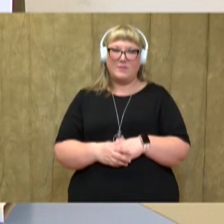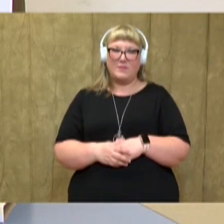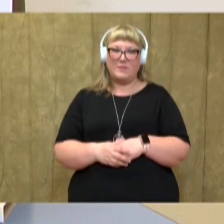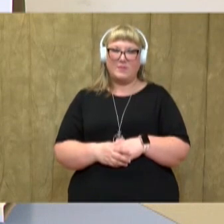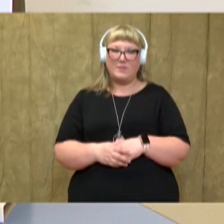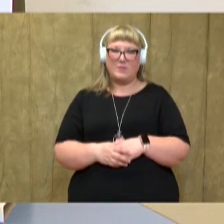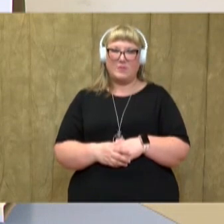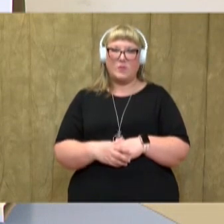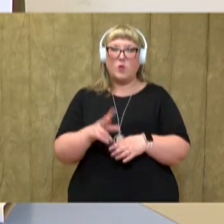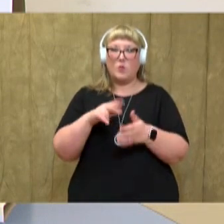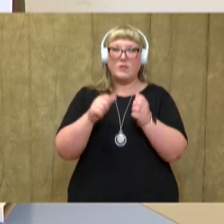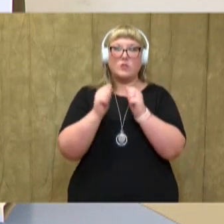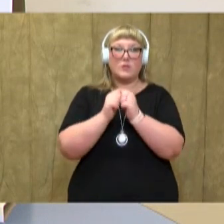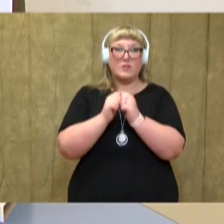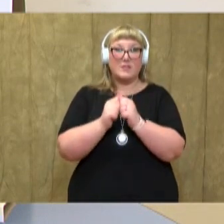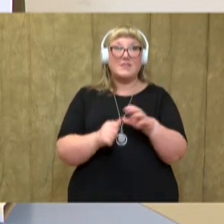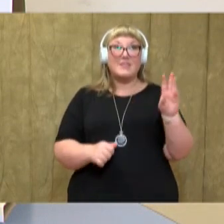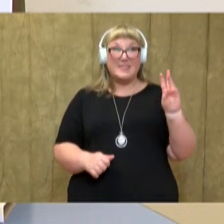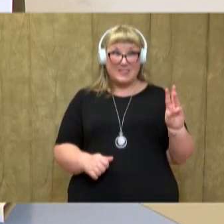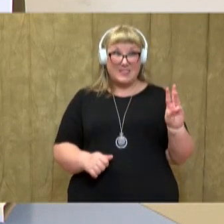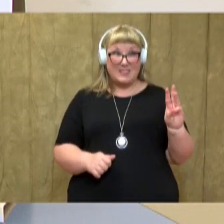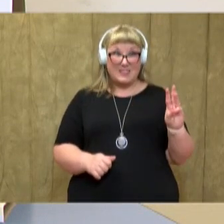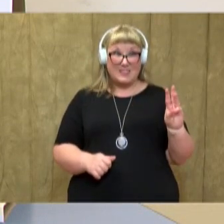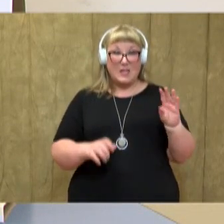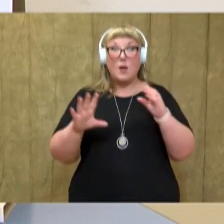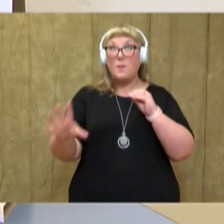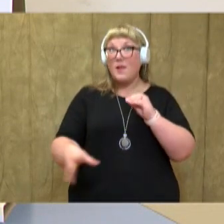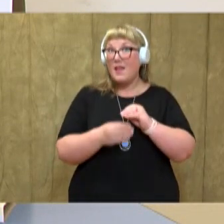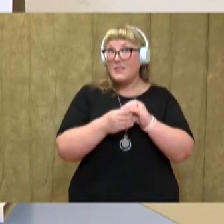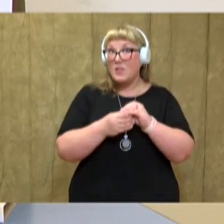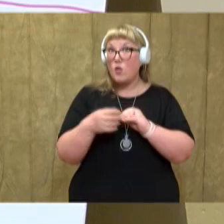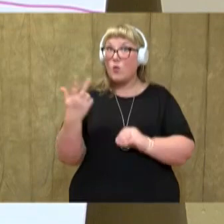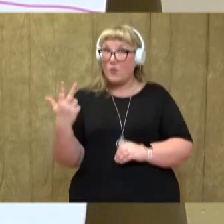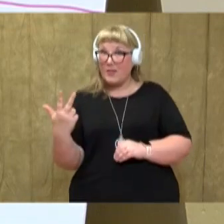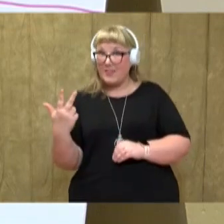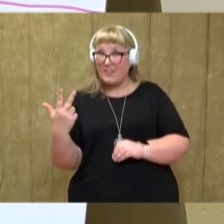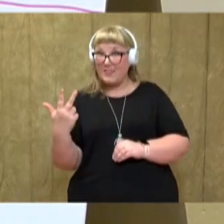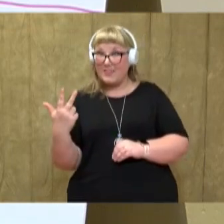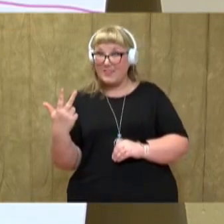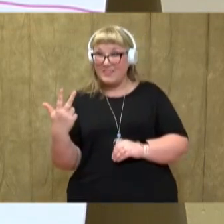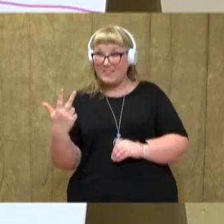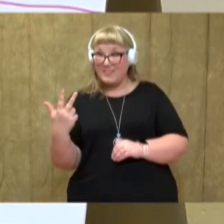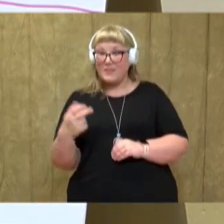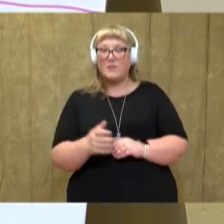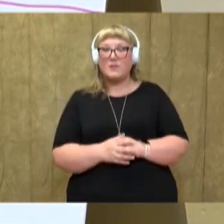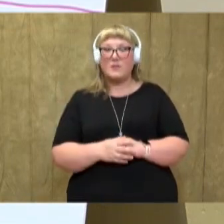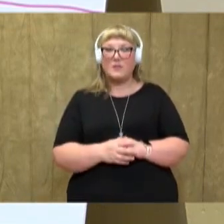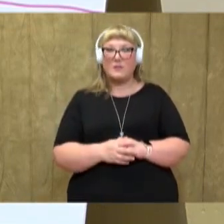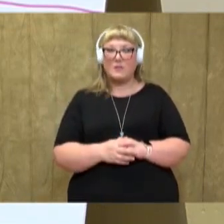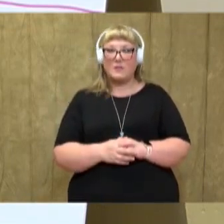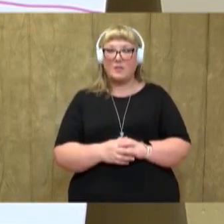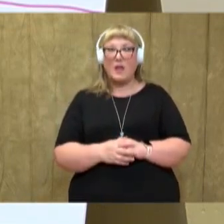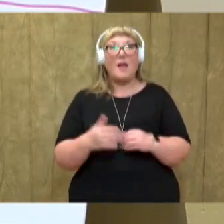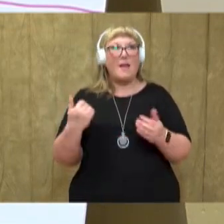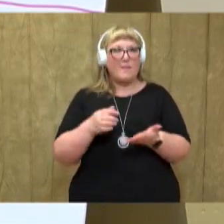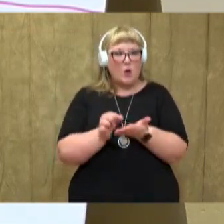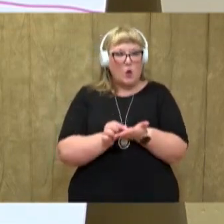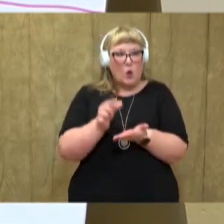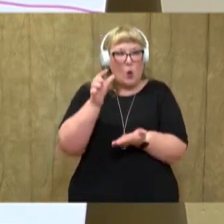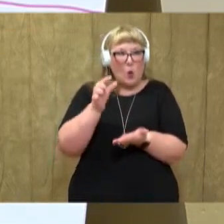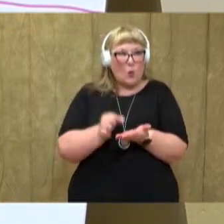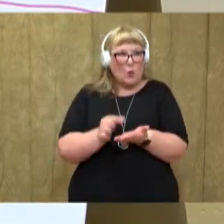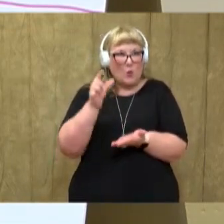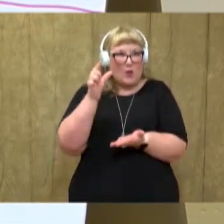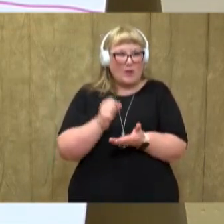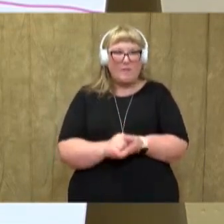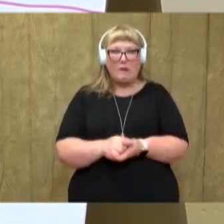Let's read this together. 6 plus 3. And in my picture here, I have a cone. I